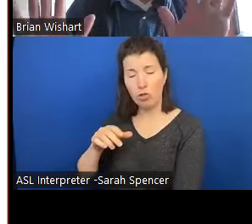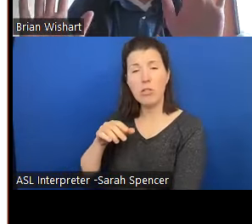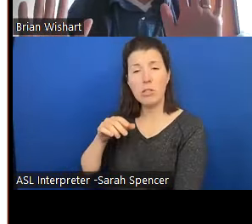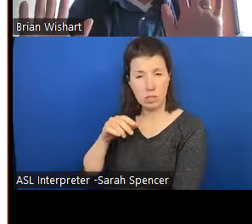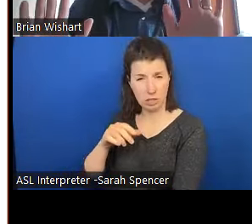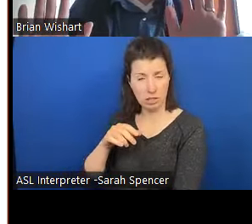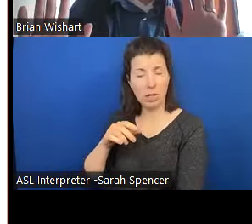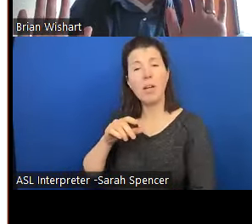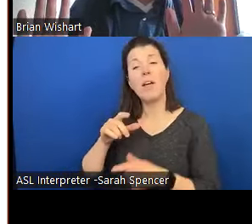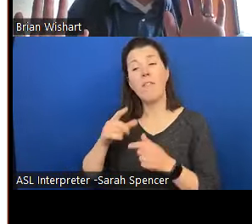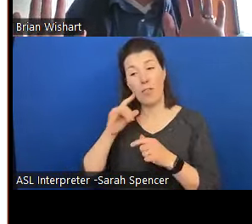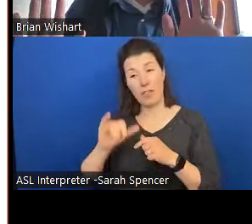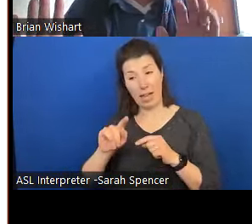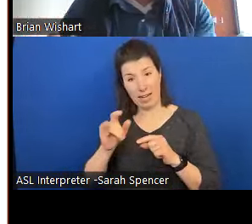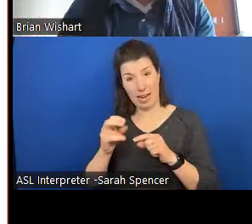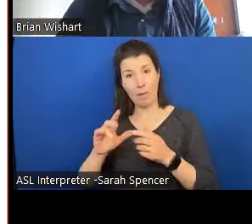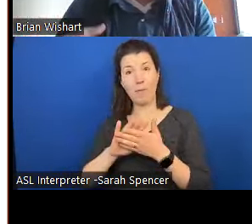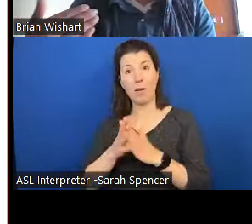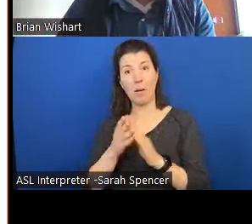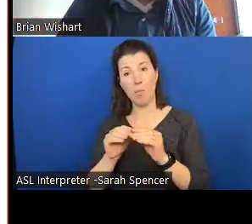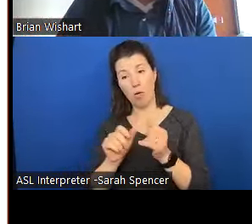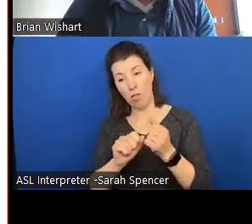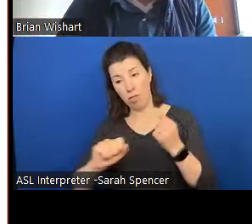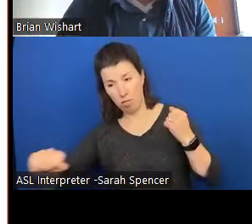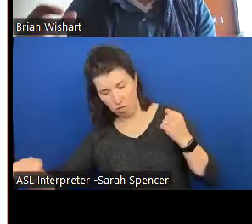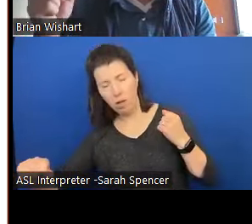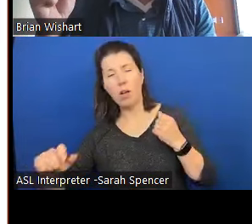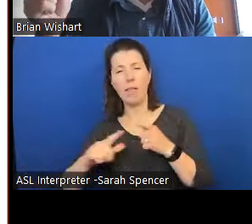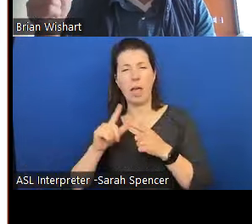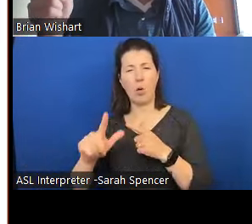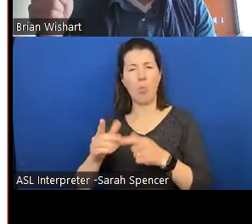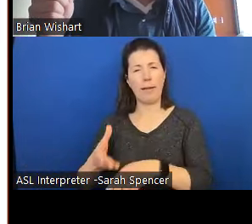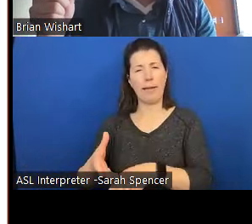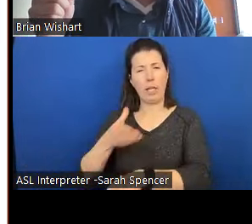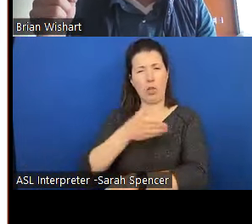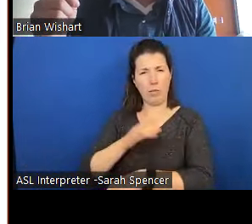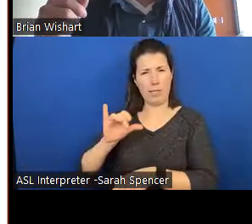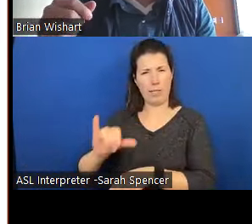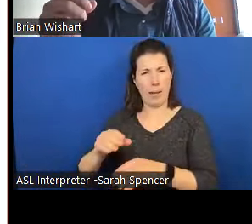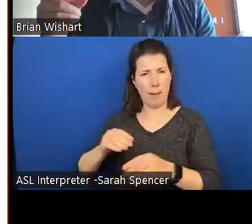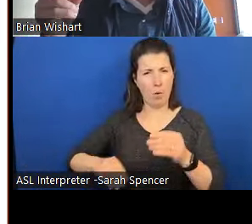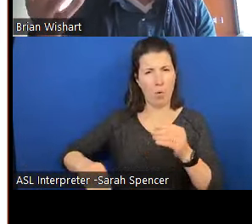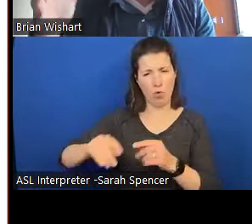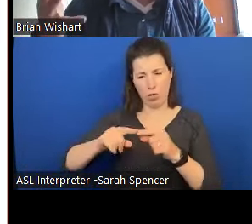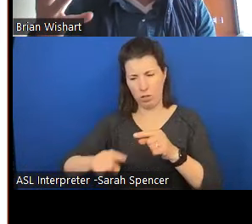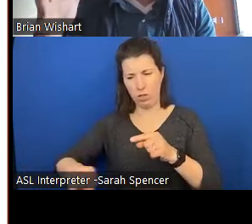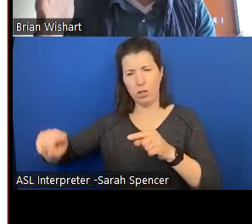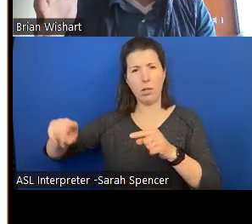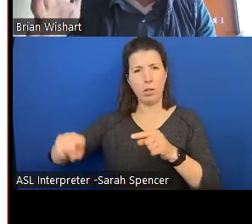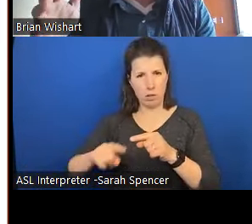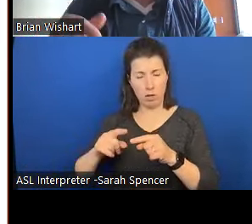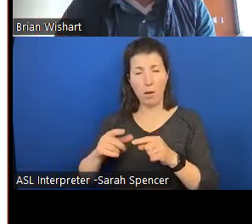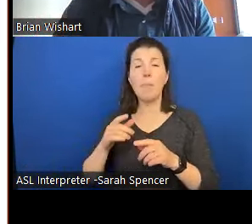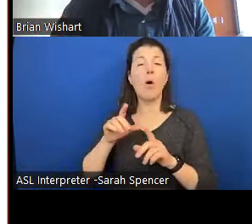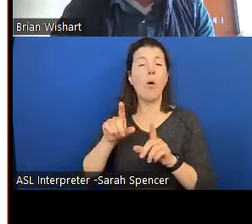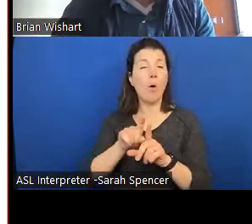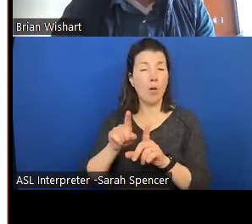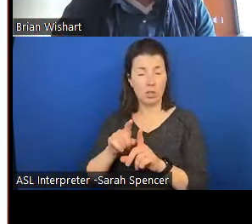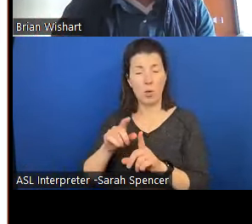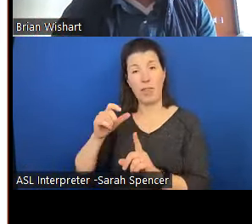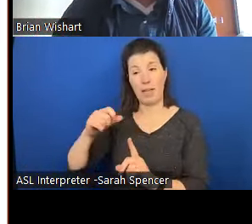tendon and give increased range of motion. It also changes that set point for that spasticity to fire, and so it does affect the tone